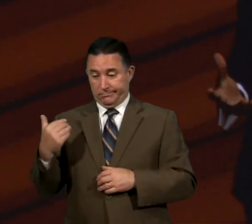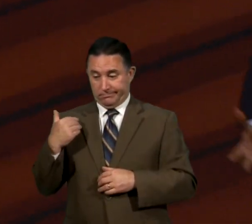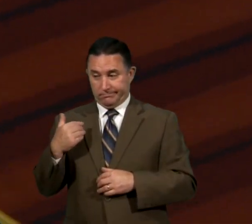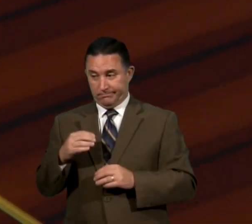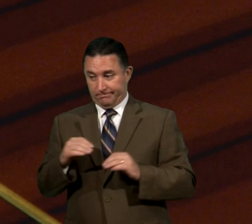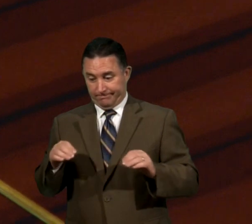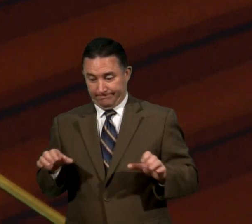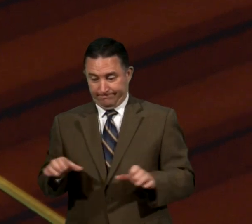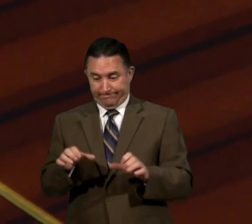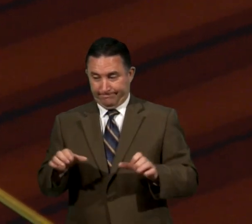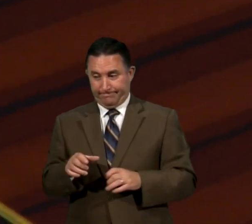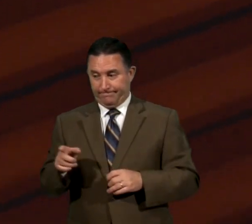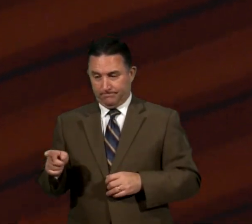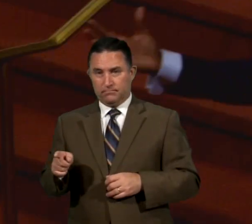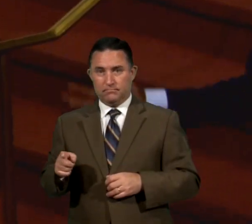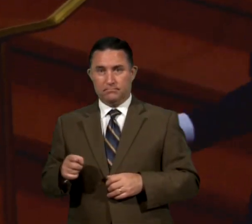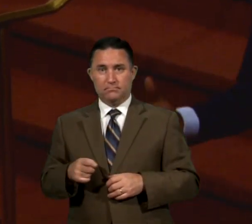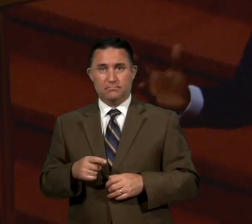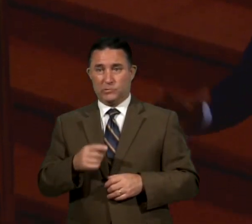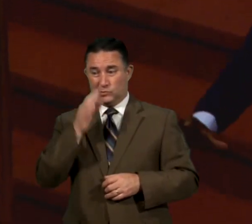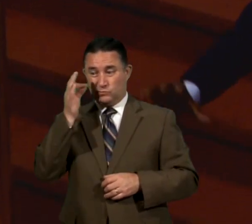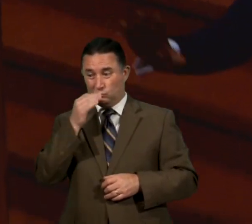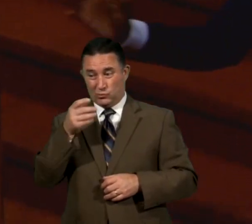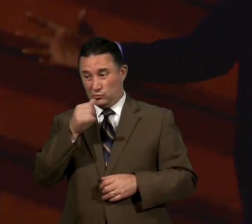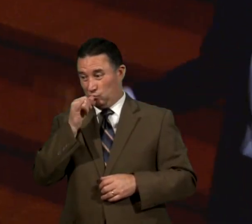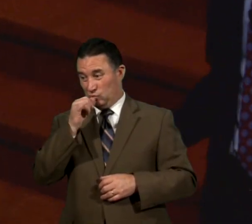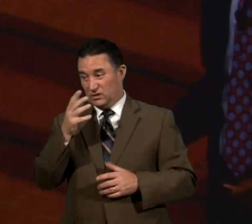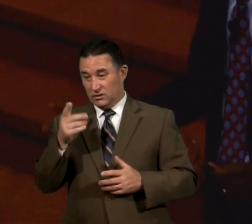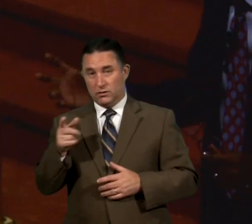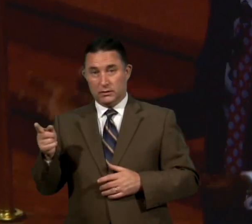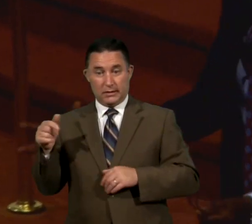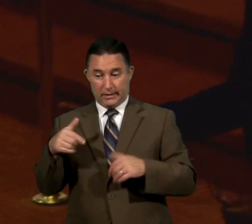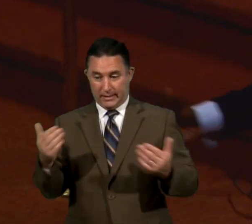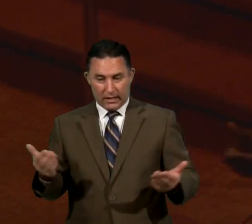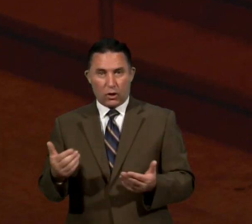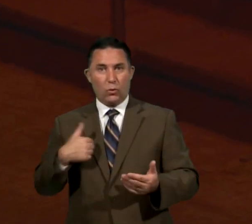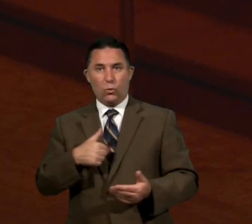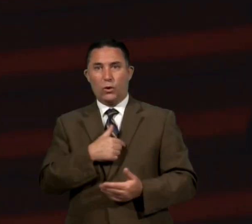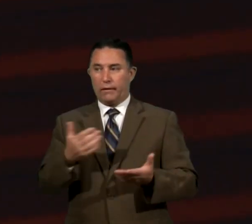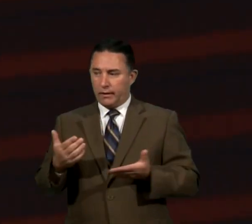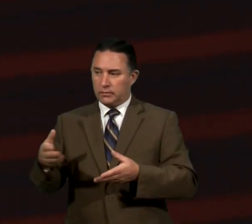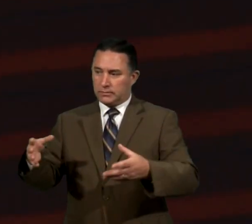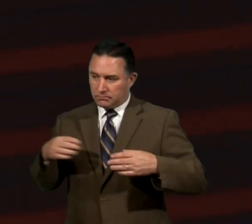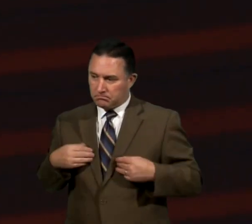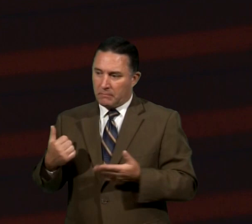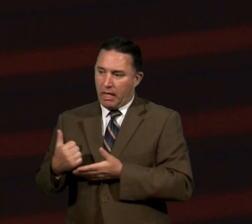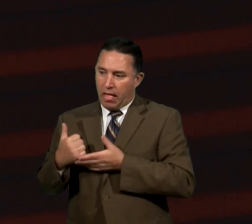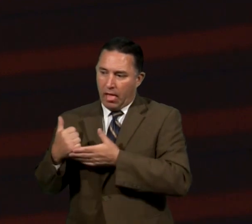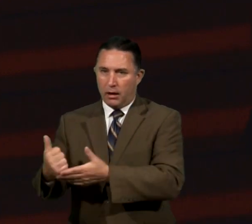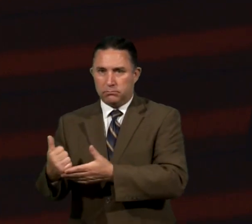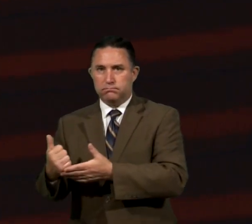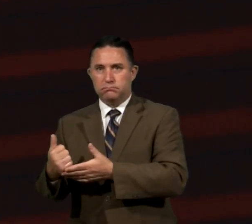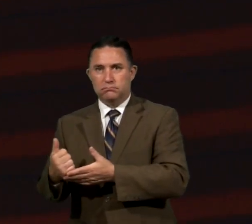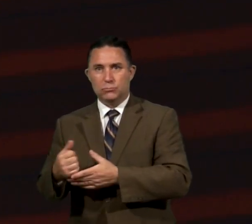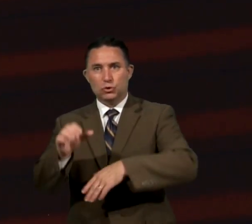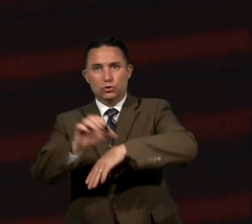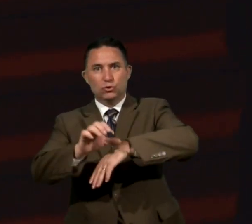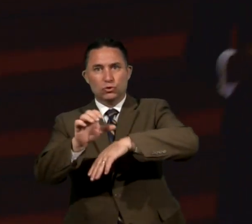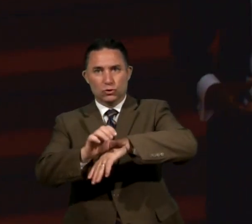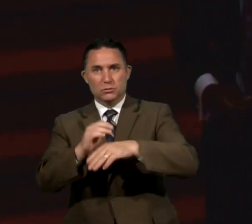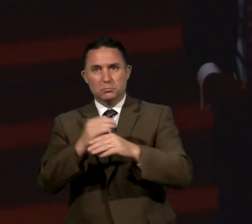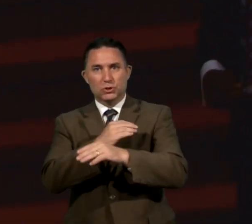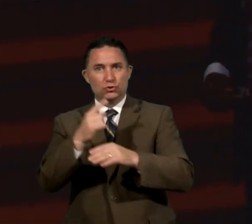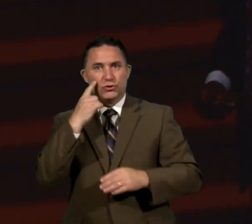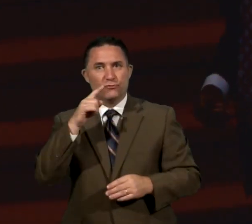Nothing that they do, you know, they can smoke whatever, drink whatever. When they get here, we're here to take them in and help them. It's what the church has this